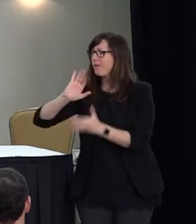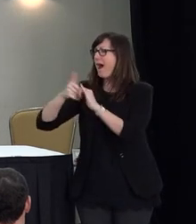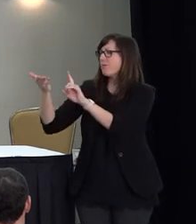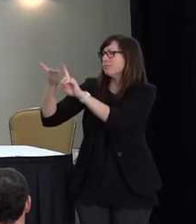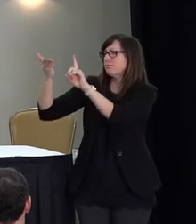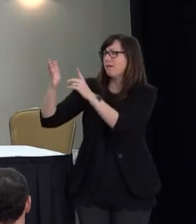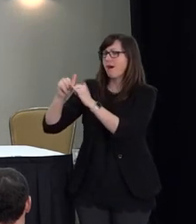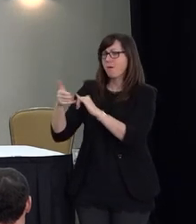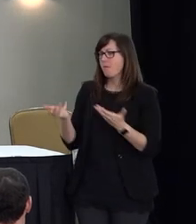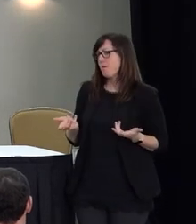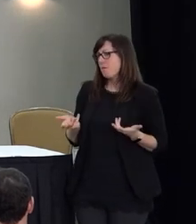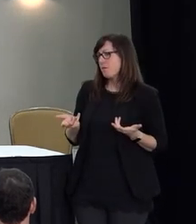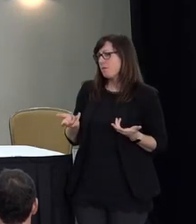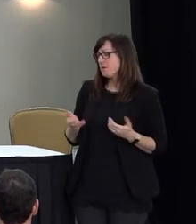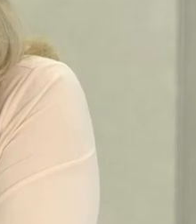do we sell that?